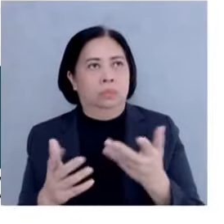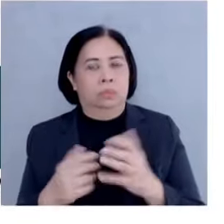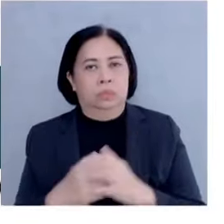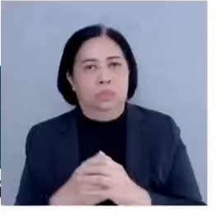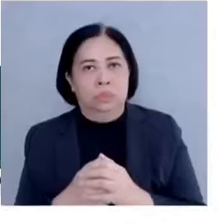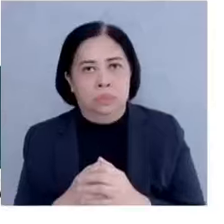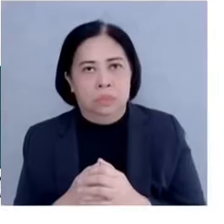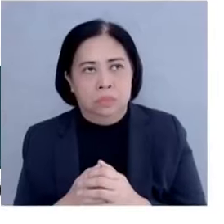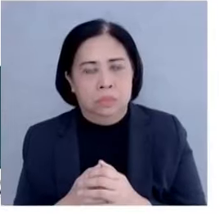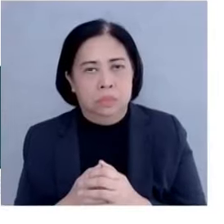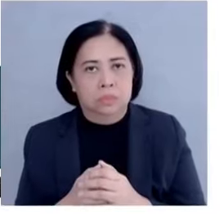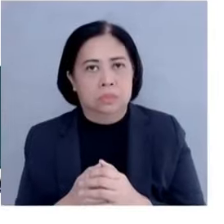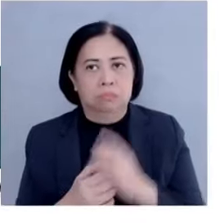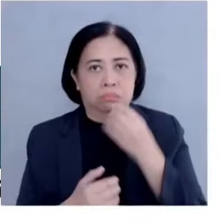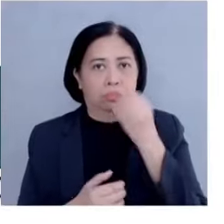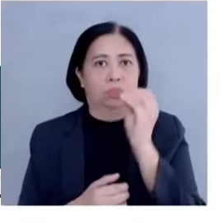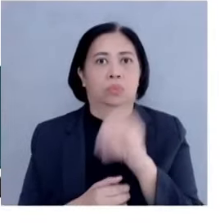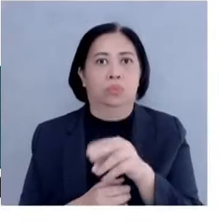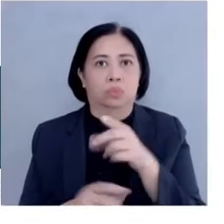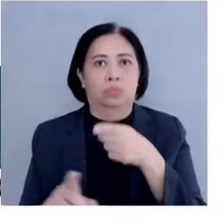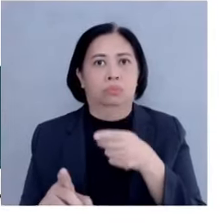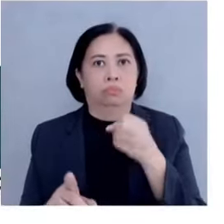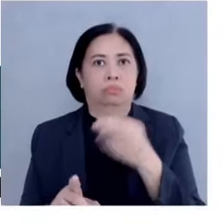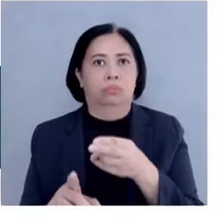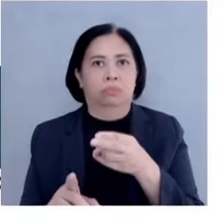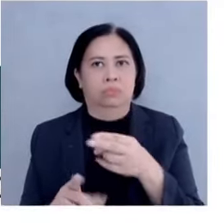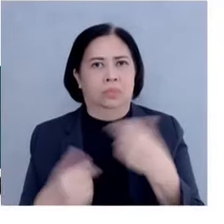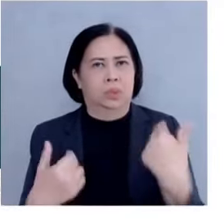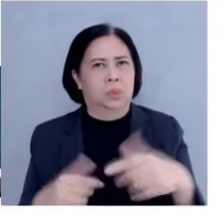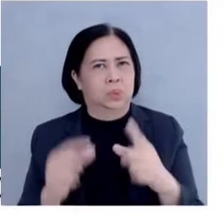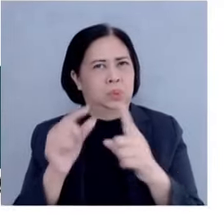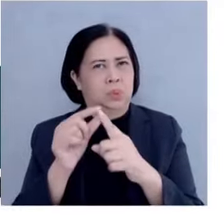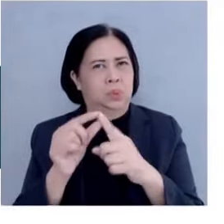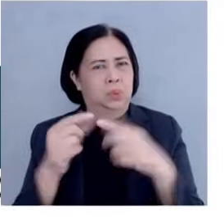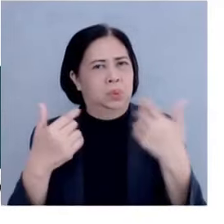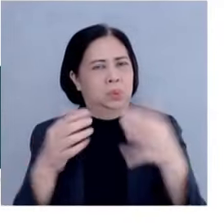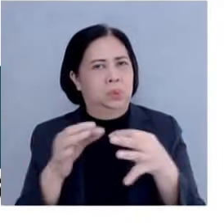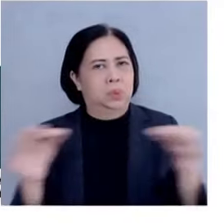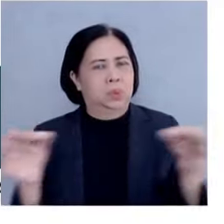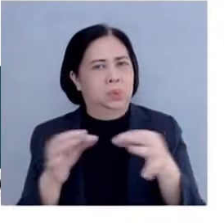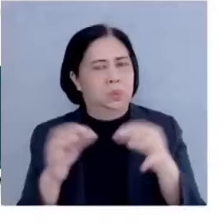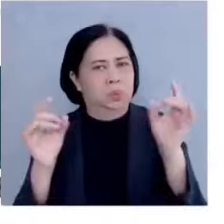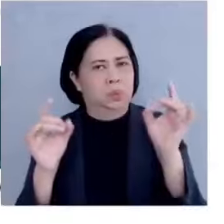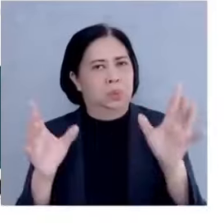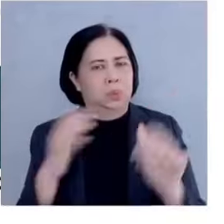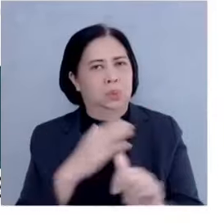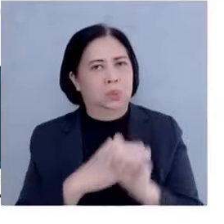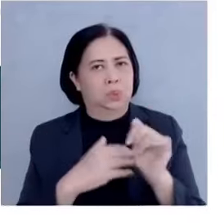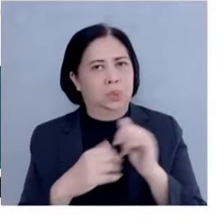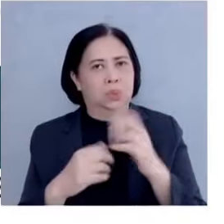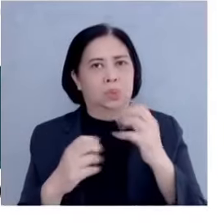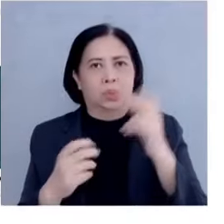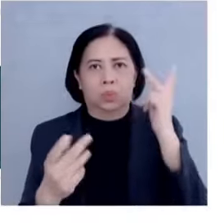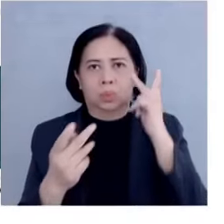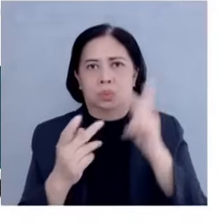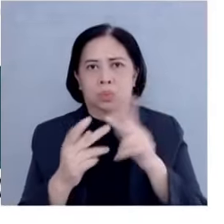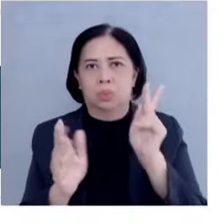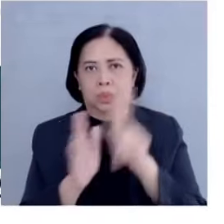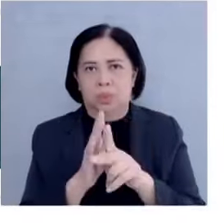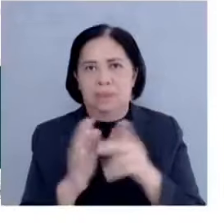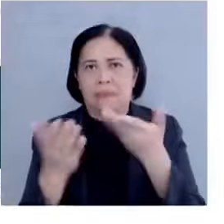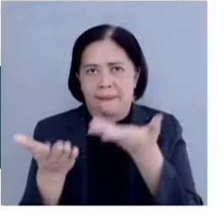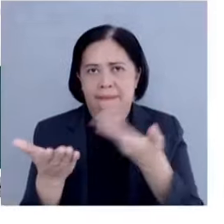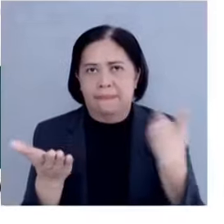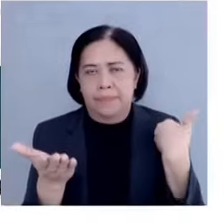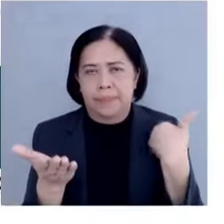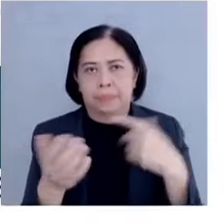the order to kill is couched in that language. It's itself very damning because the intent to kill is always there. It is not really, it